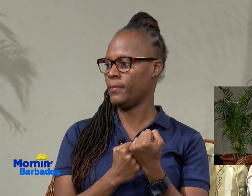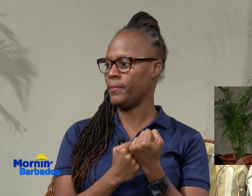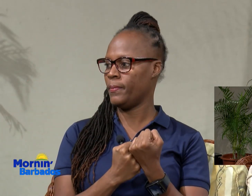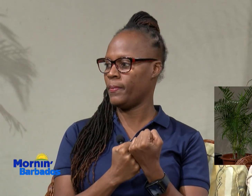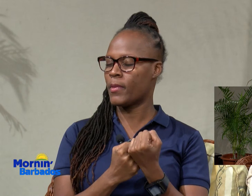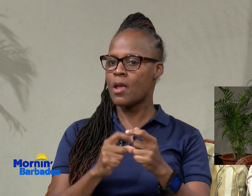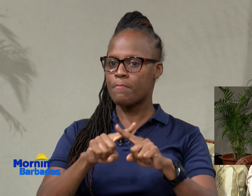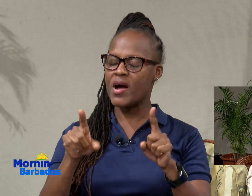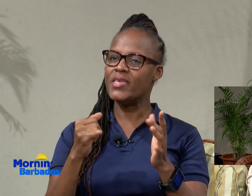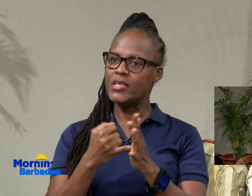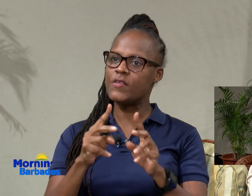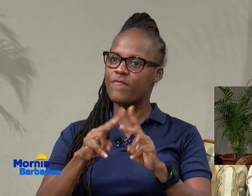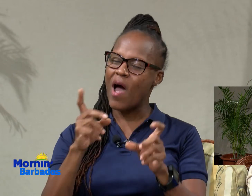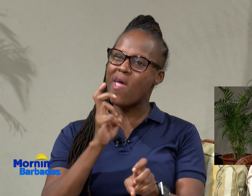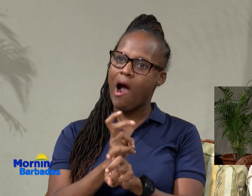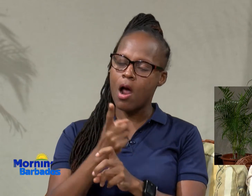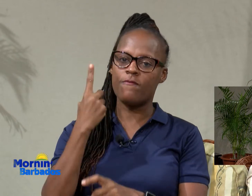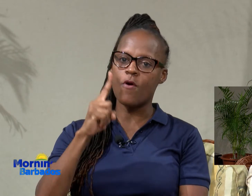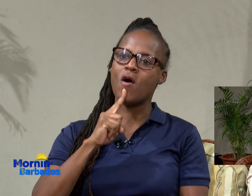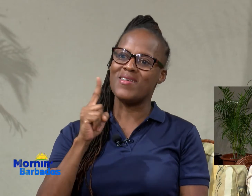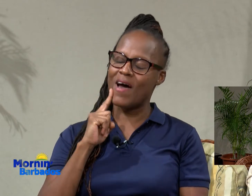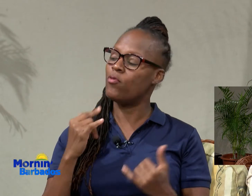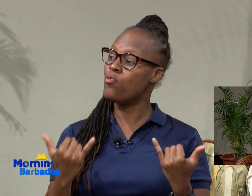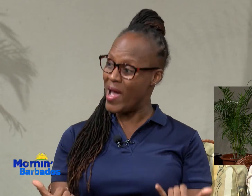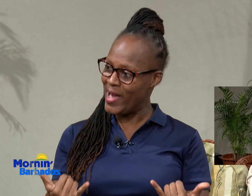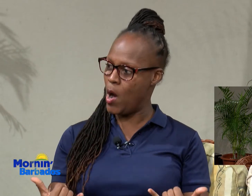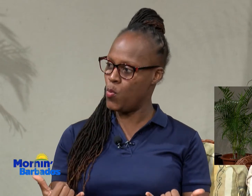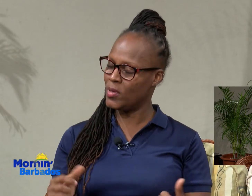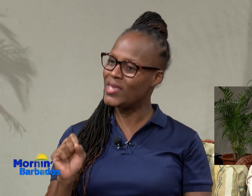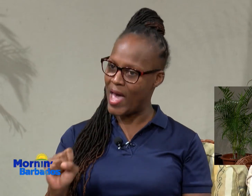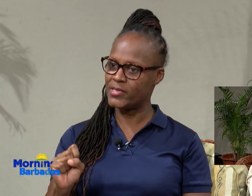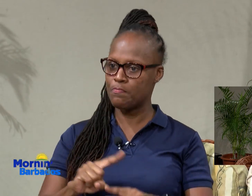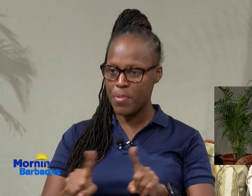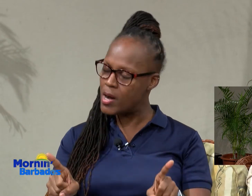The government needs to give the deaf support. I